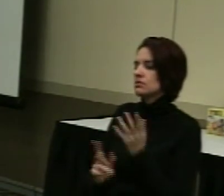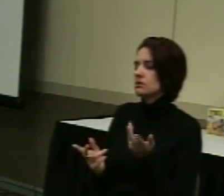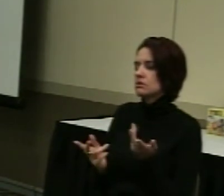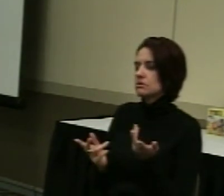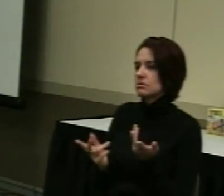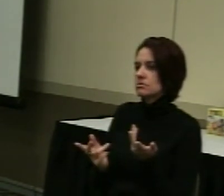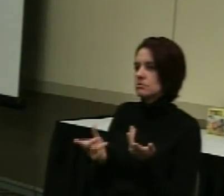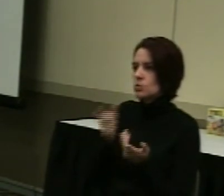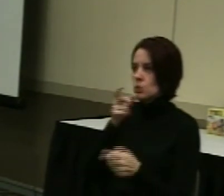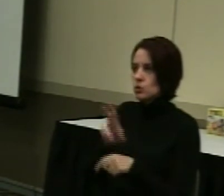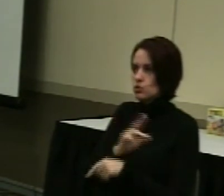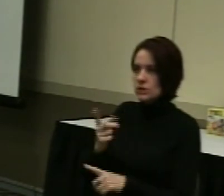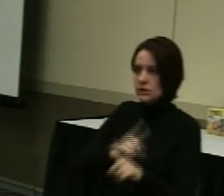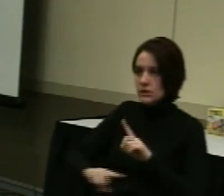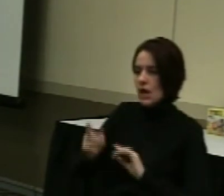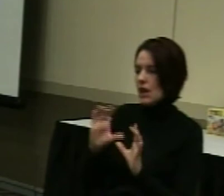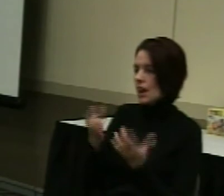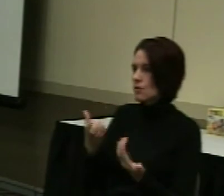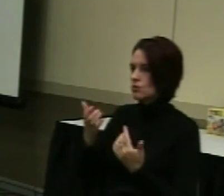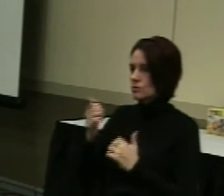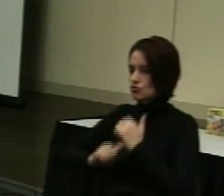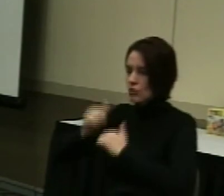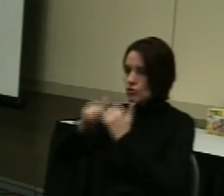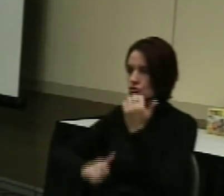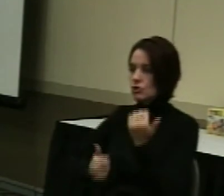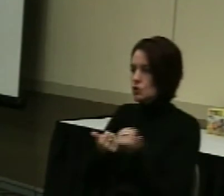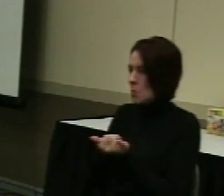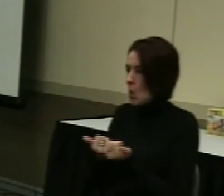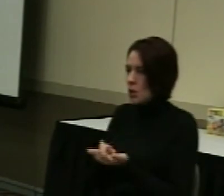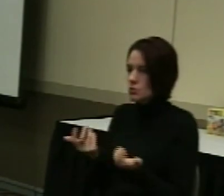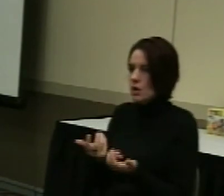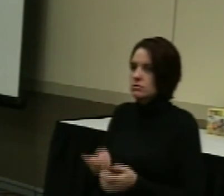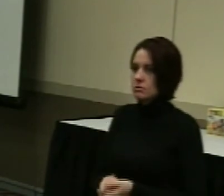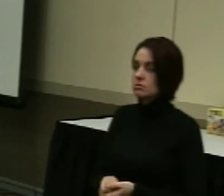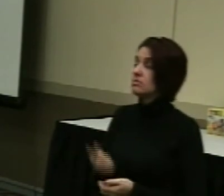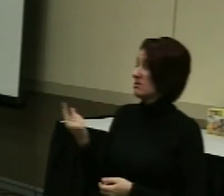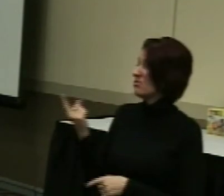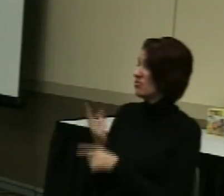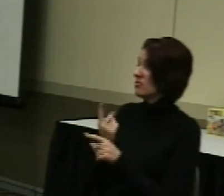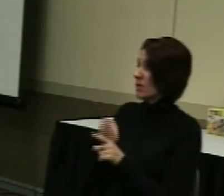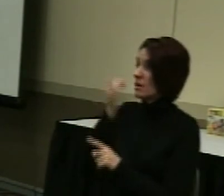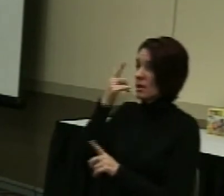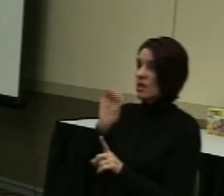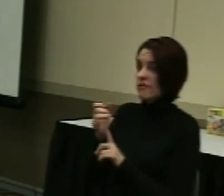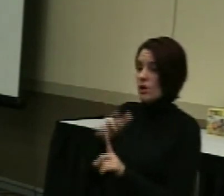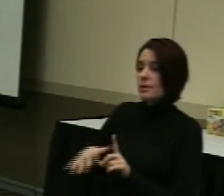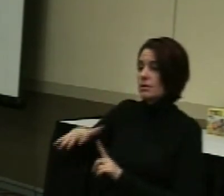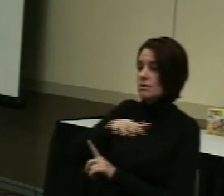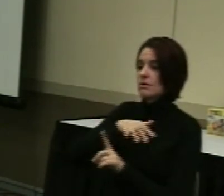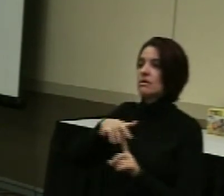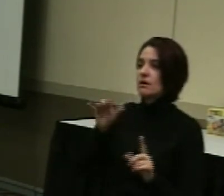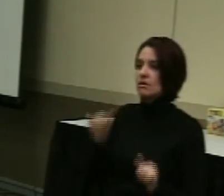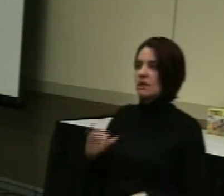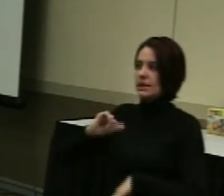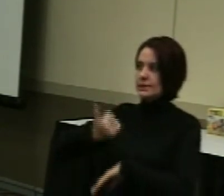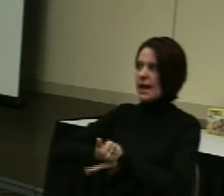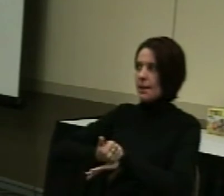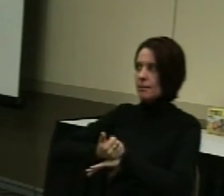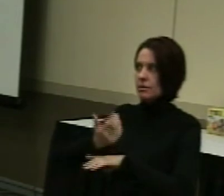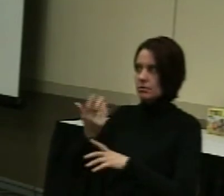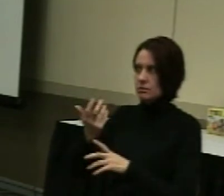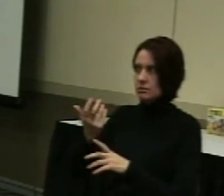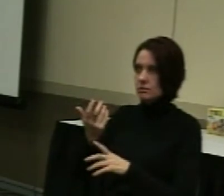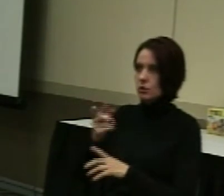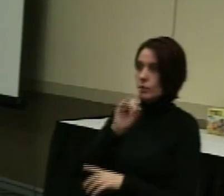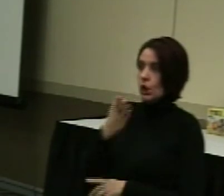and what kind of support she's getting. Right, because the environment could indeed set the stage for really good things to be happening